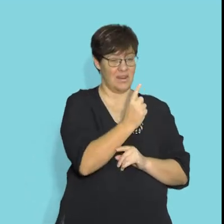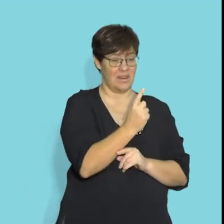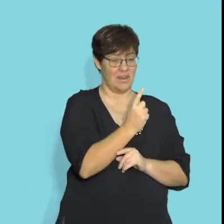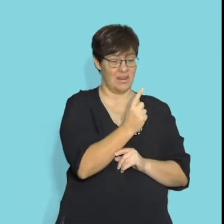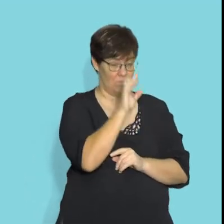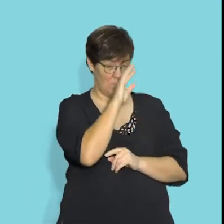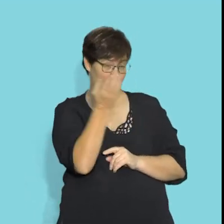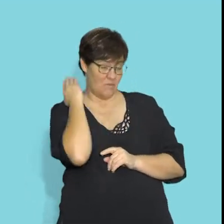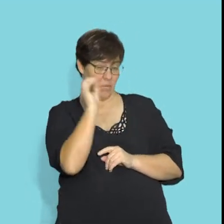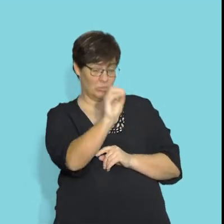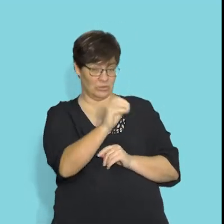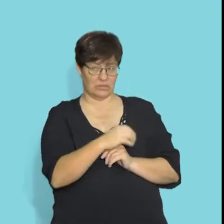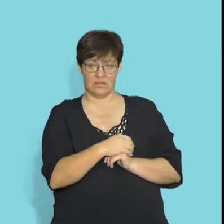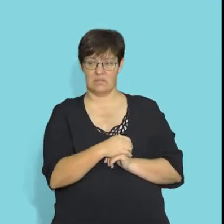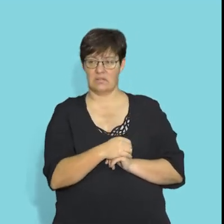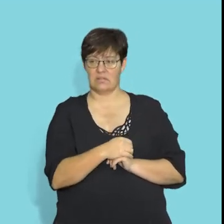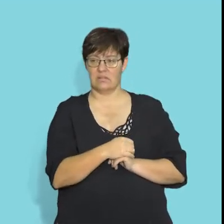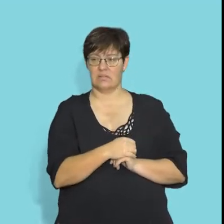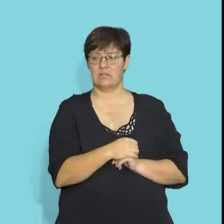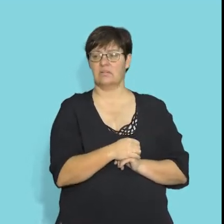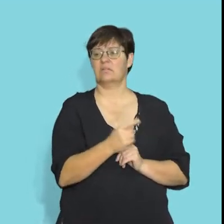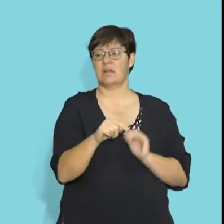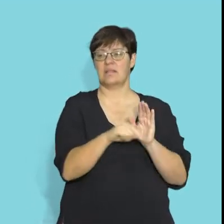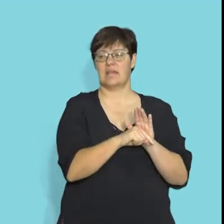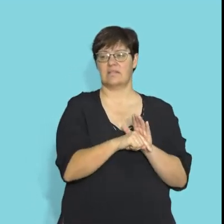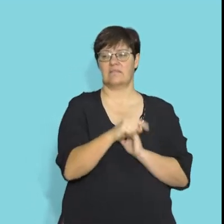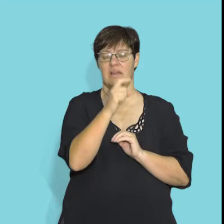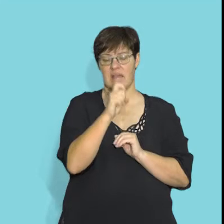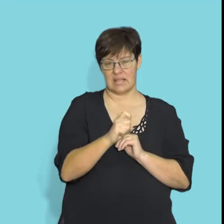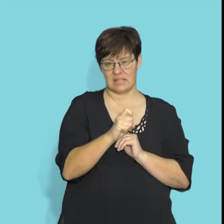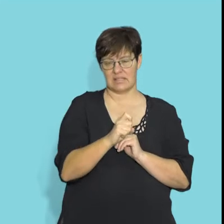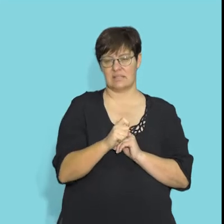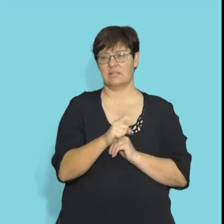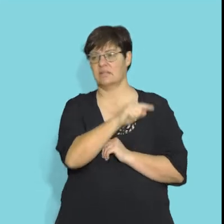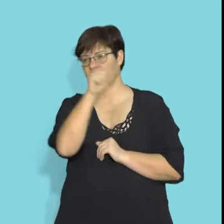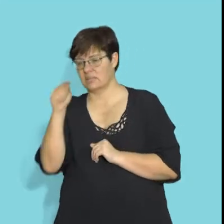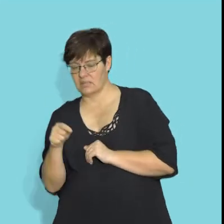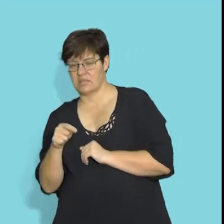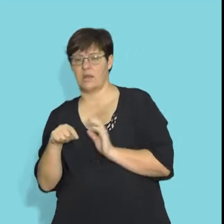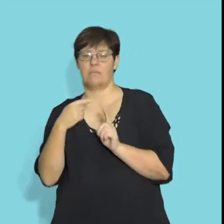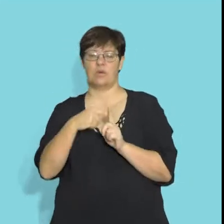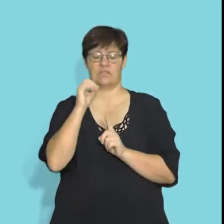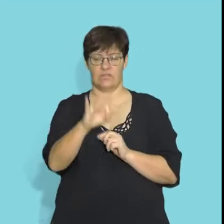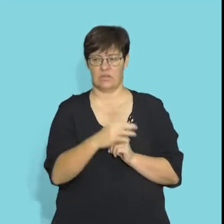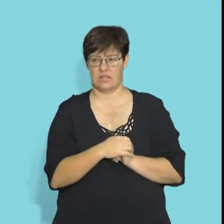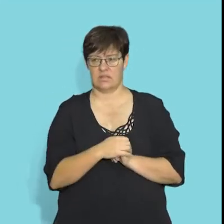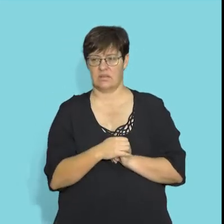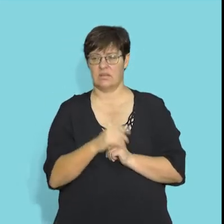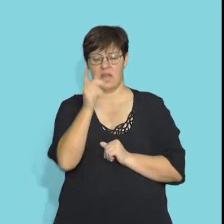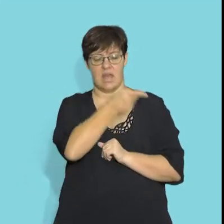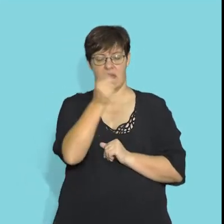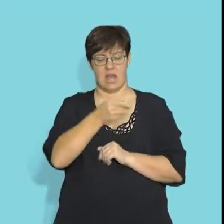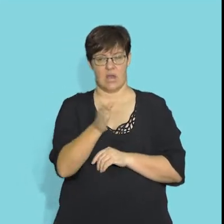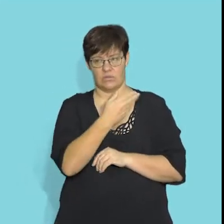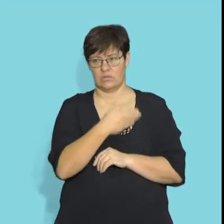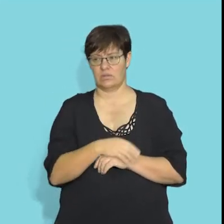bracket is a -1. And so I'm going to go -1 times by x is -x, and -1 times by 3 is +3. The